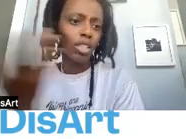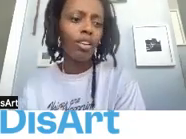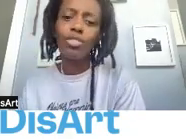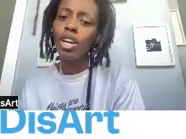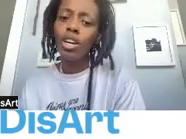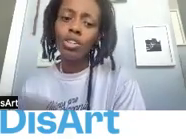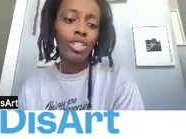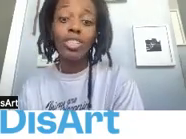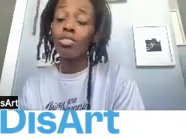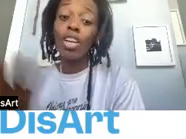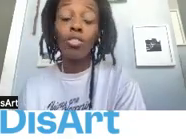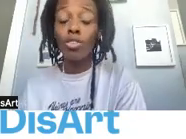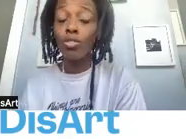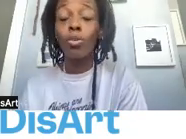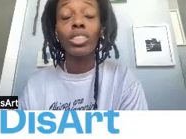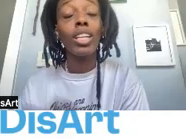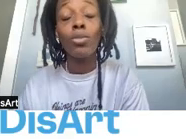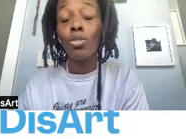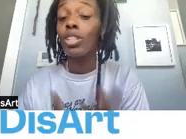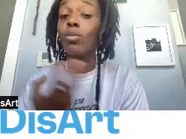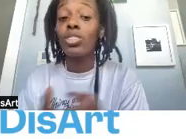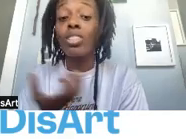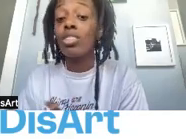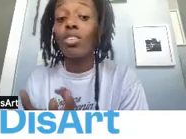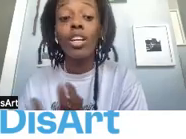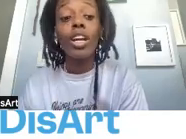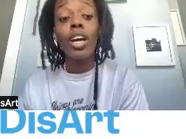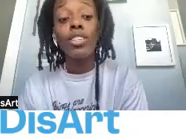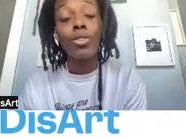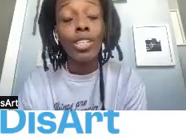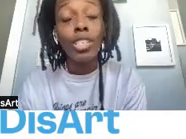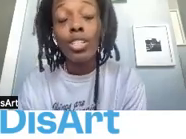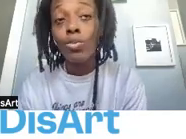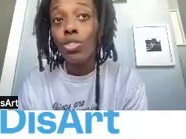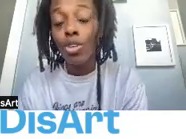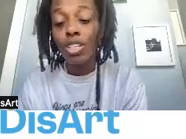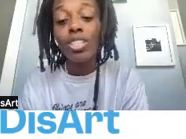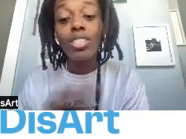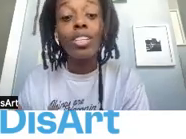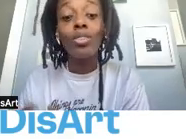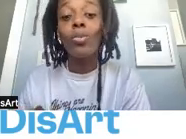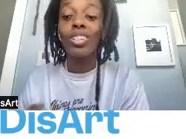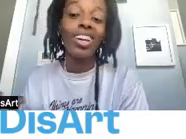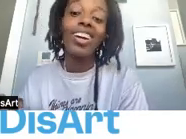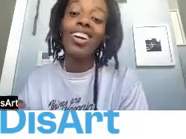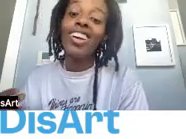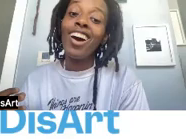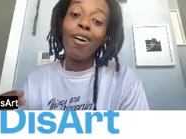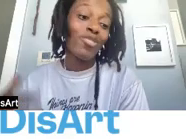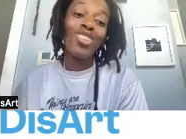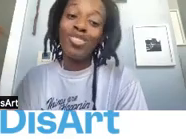and loved Chris, and also the work that he was doing and the work that Disart as an organization was doing, to see the work